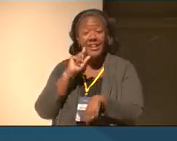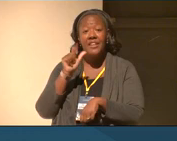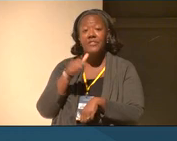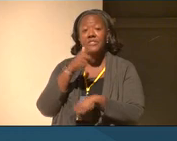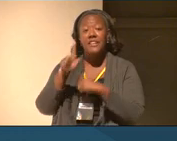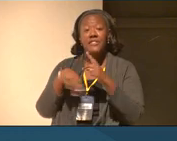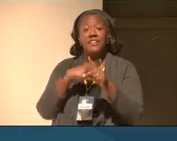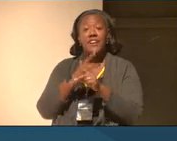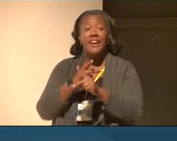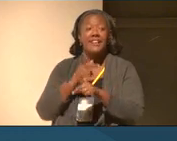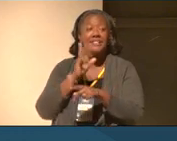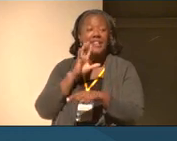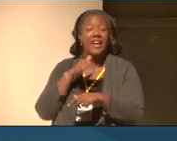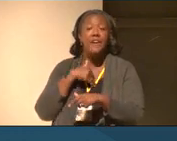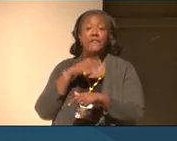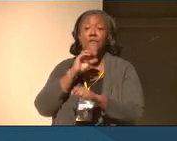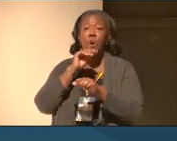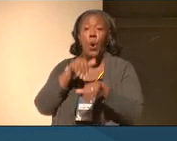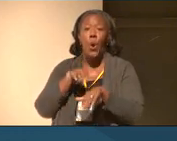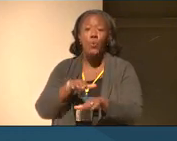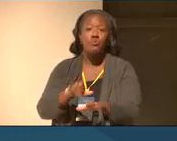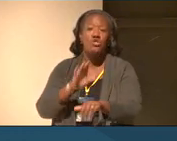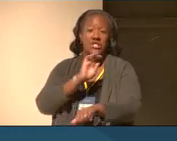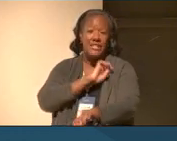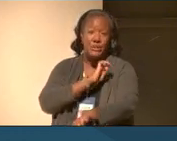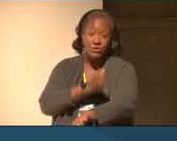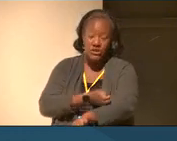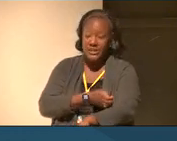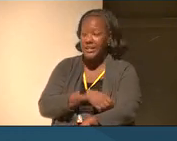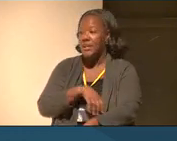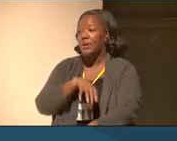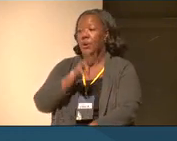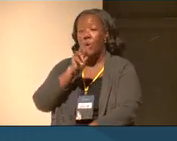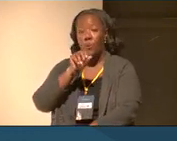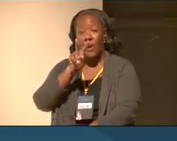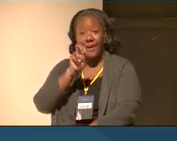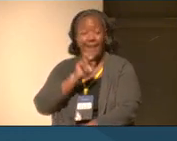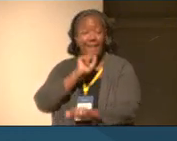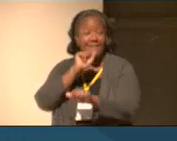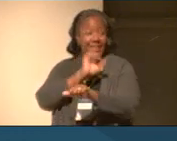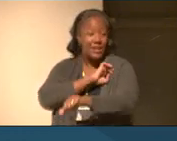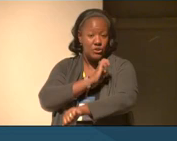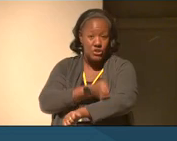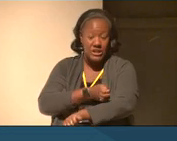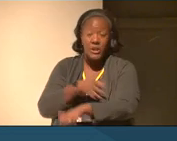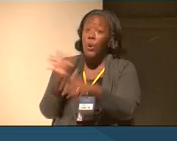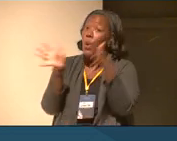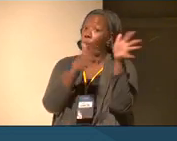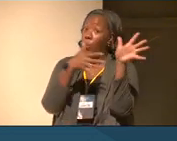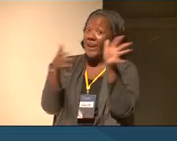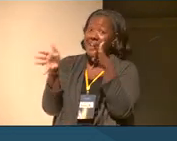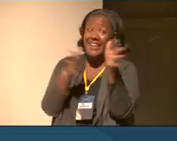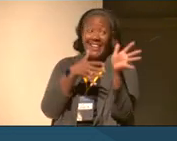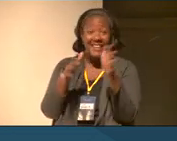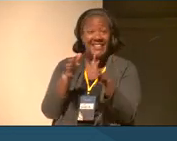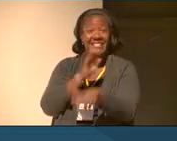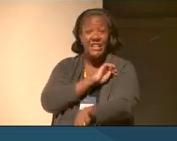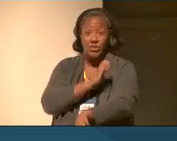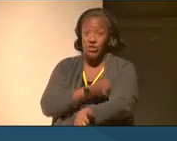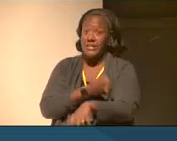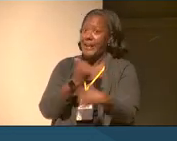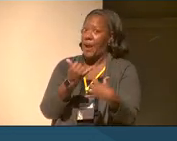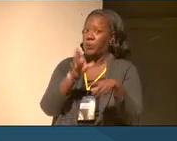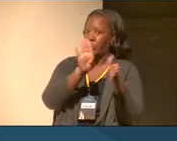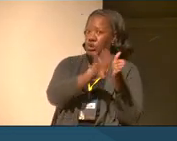of ocean energy, tidal energy, wave energy, which are still more in the development phase. I mean, wind energy is now much cheaper than fossil fuel